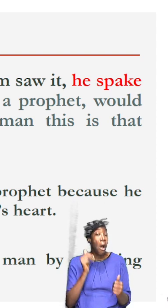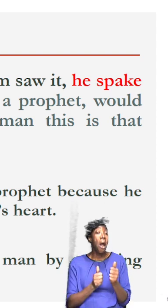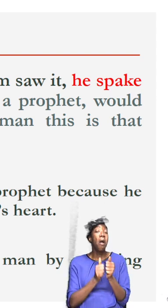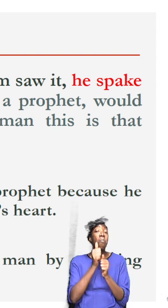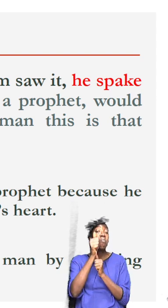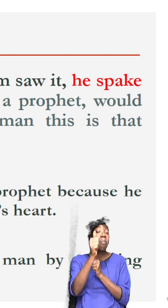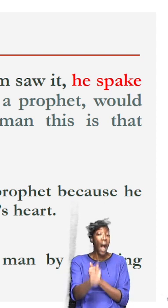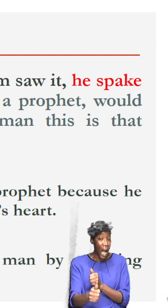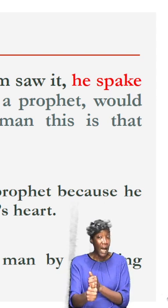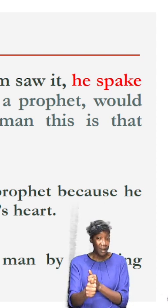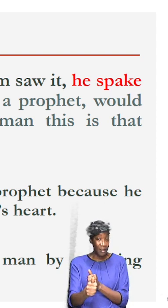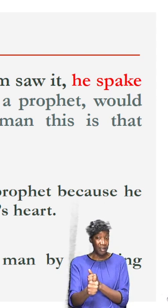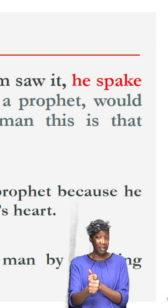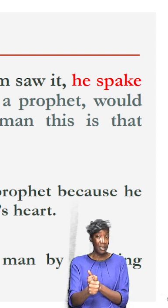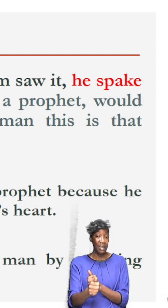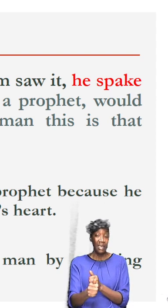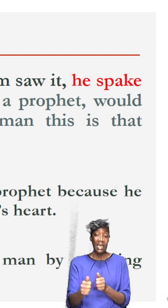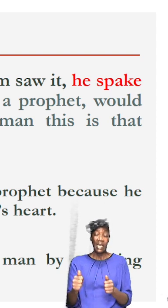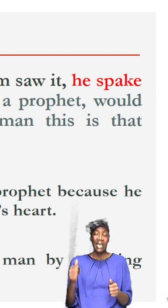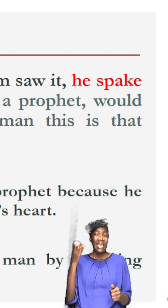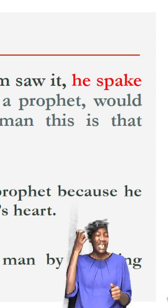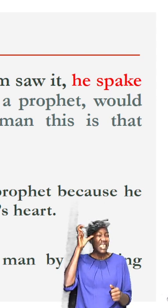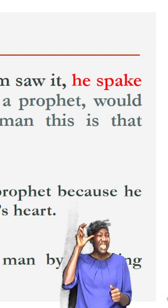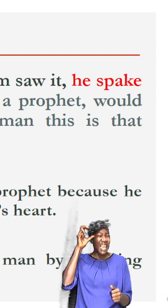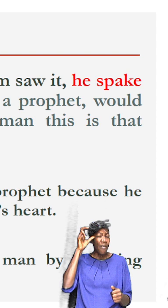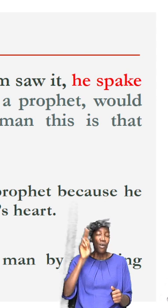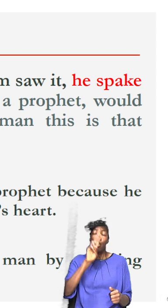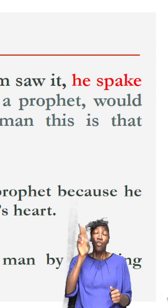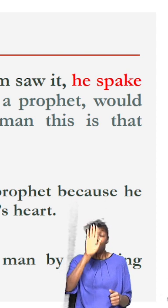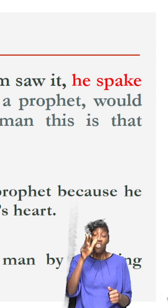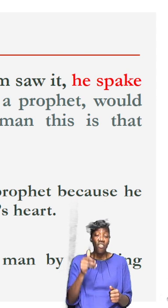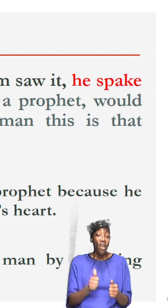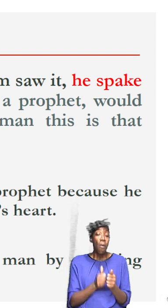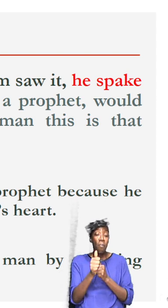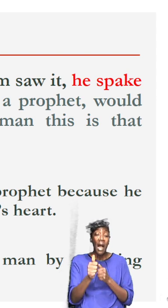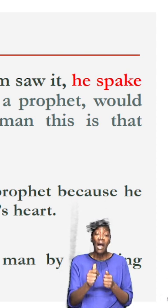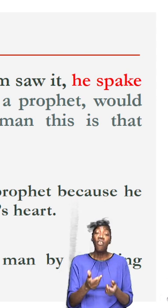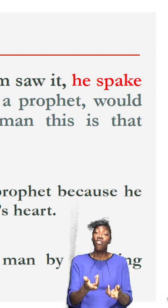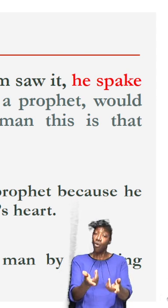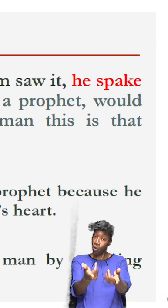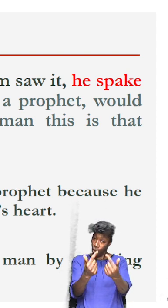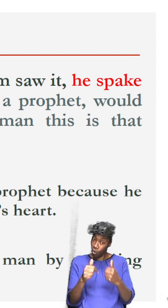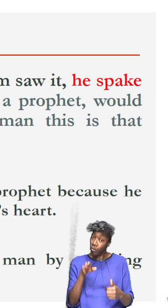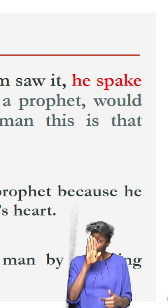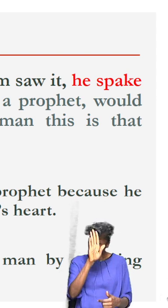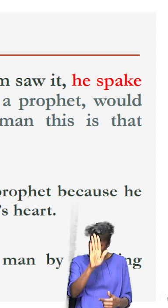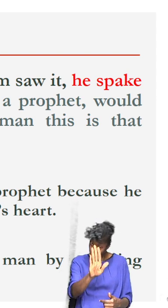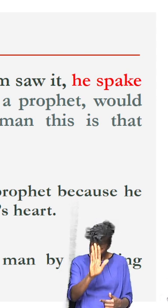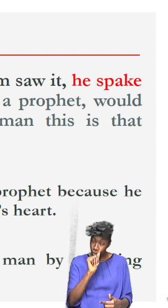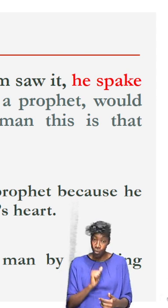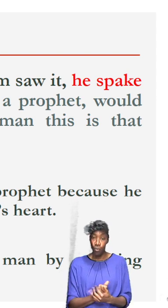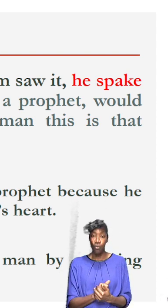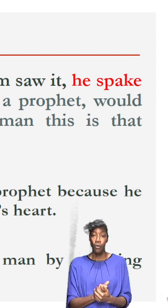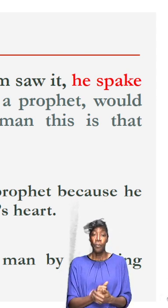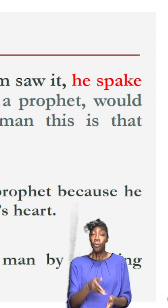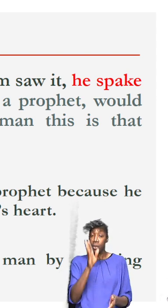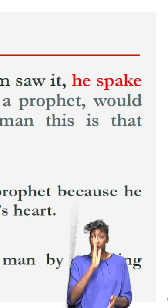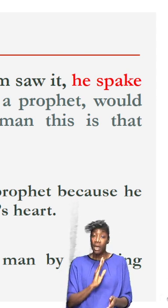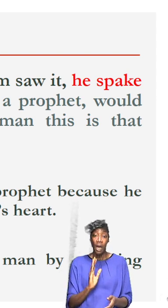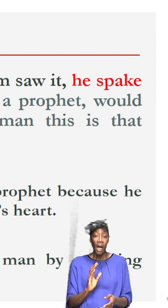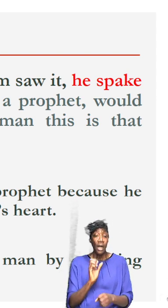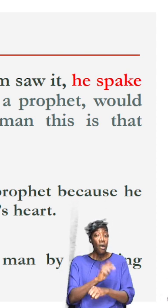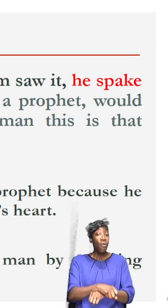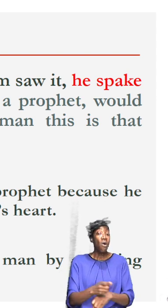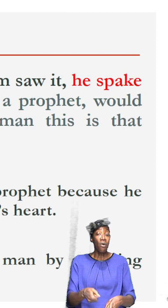the devil, he uses your past to get to you. Amen. But we must always remember that God deals with sin differently.